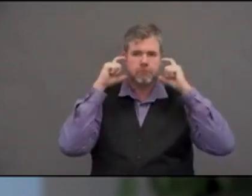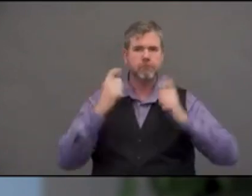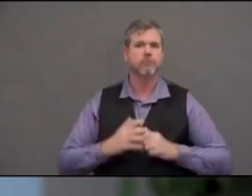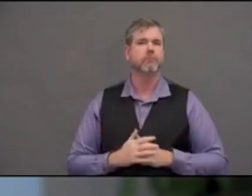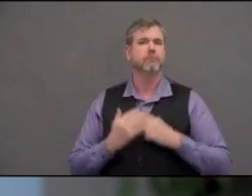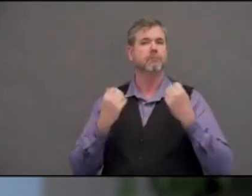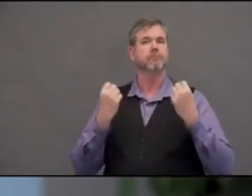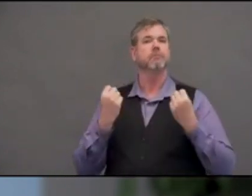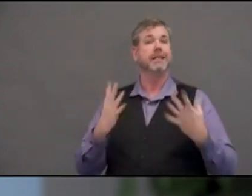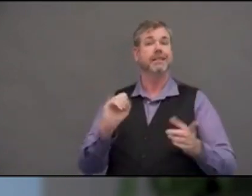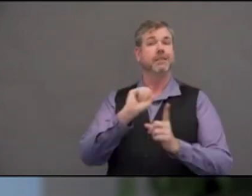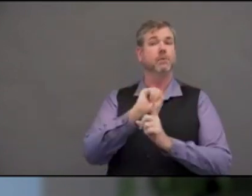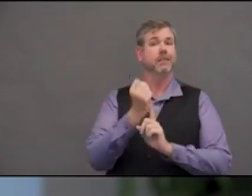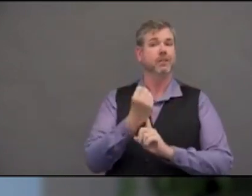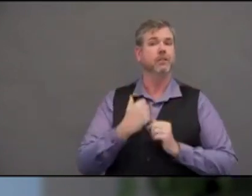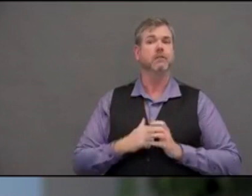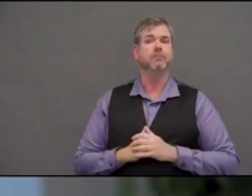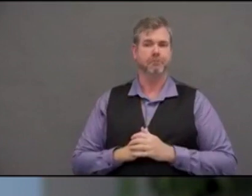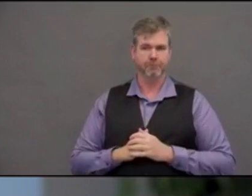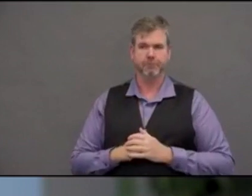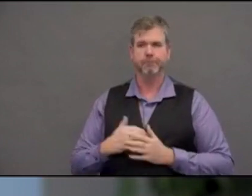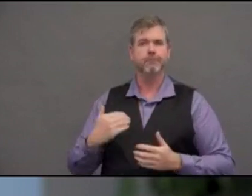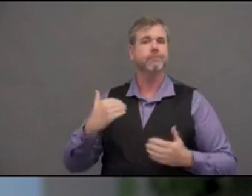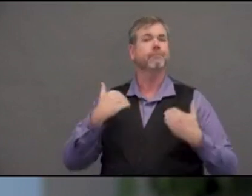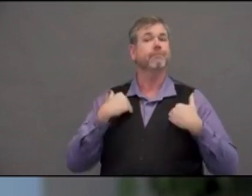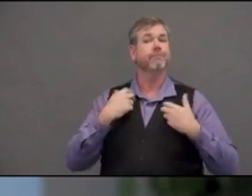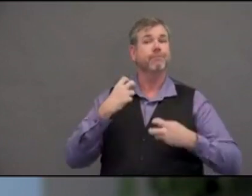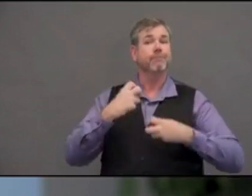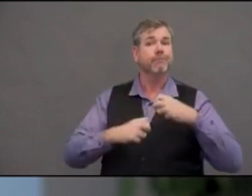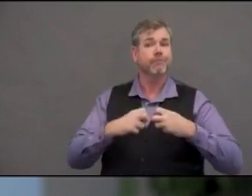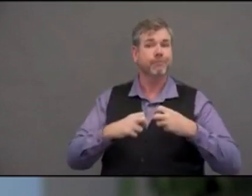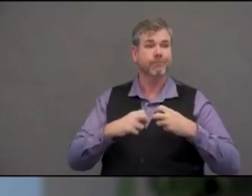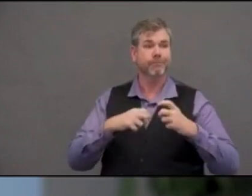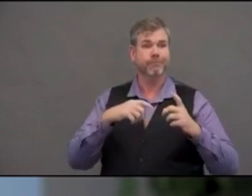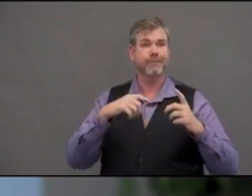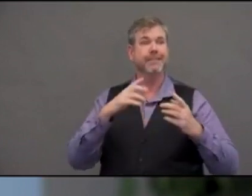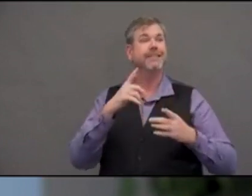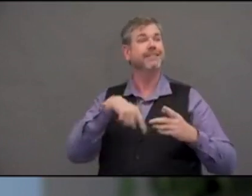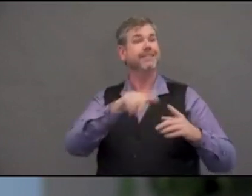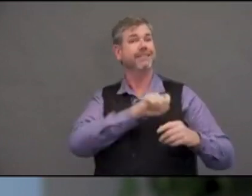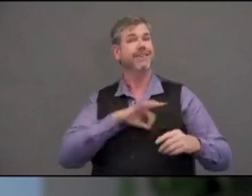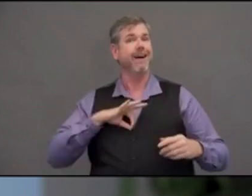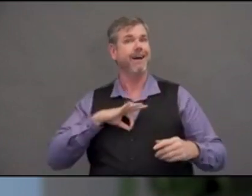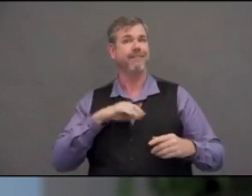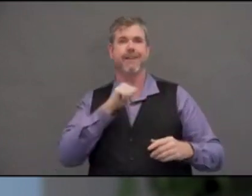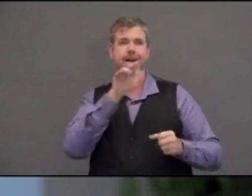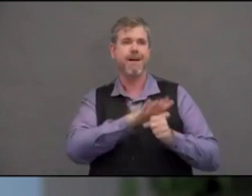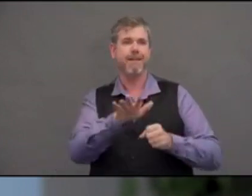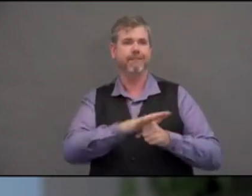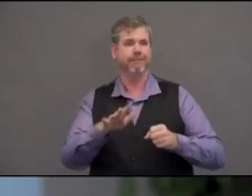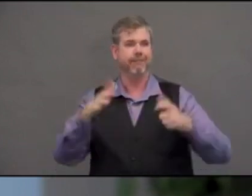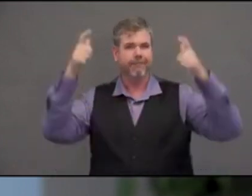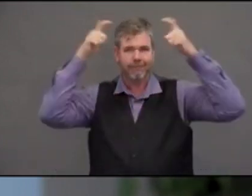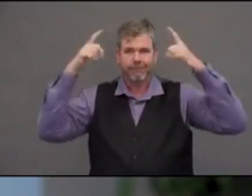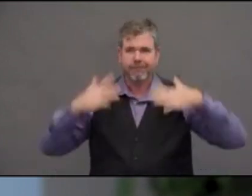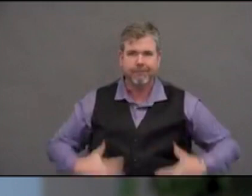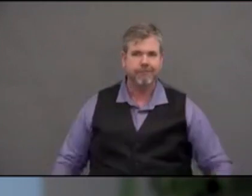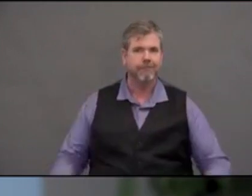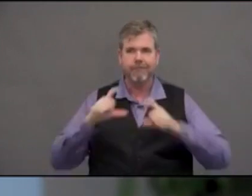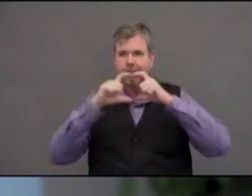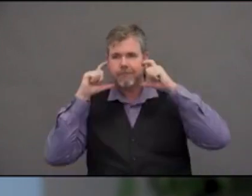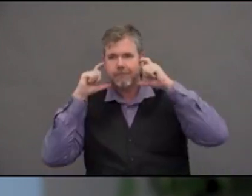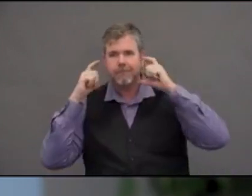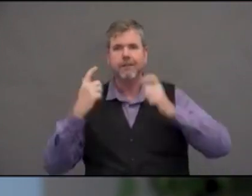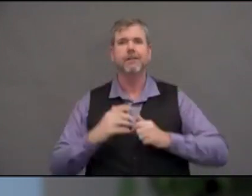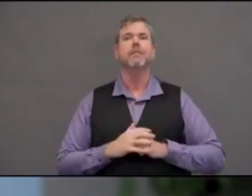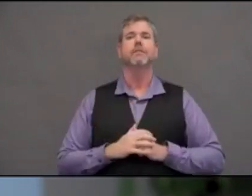been difficulties because of staff shortages, that is when the number of staff available to take care of patients gets